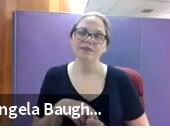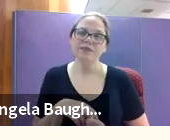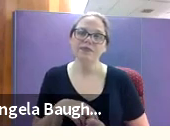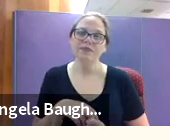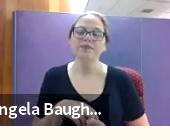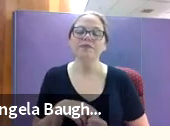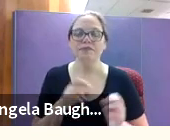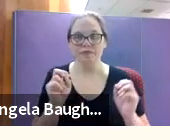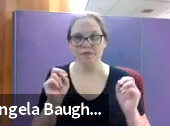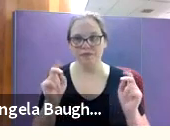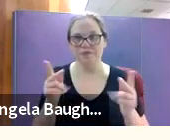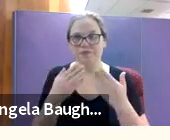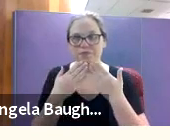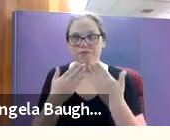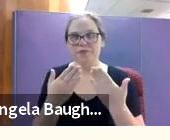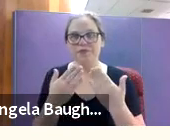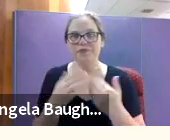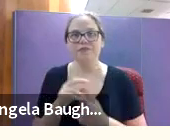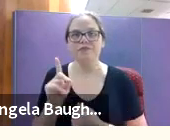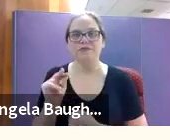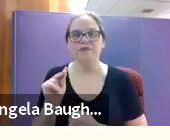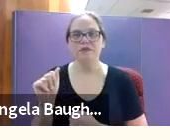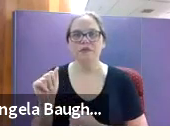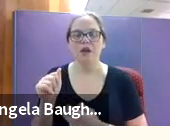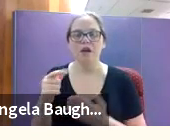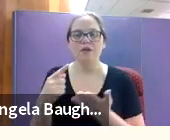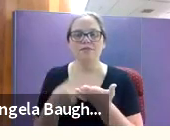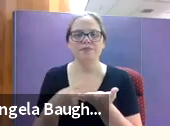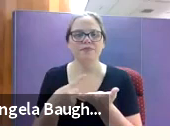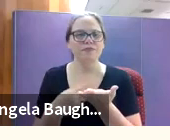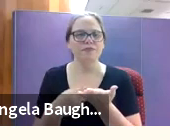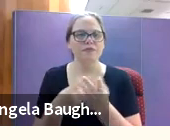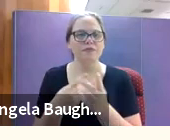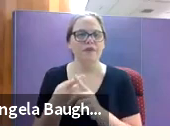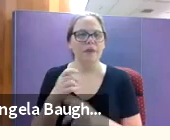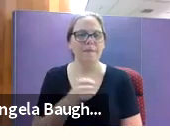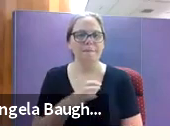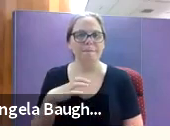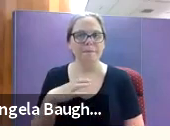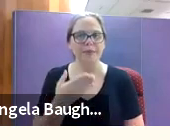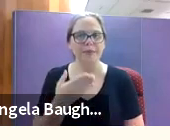All right, thank you, Donna. Discussion from the committee?